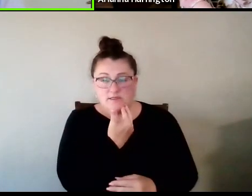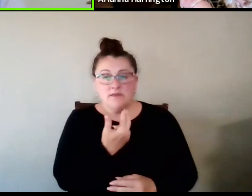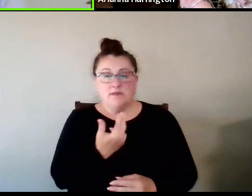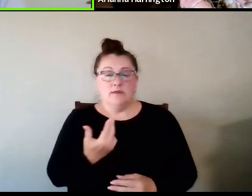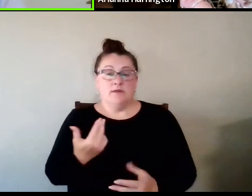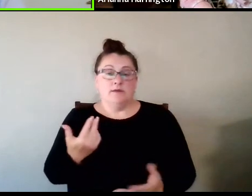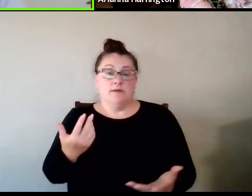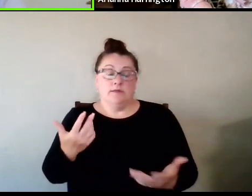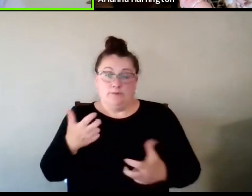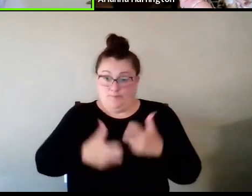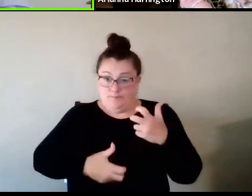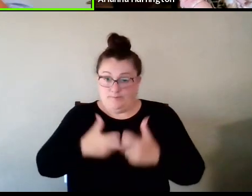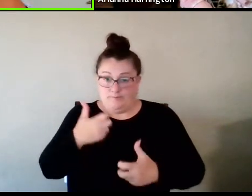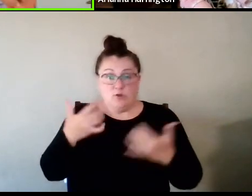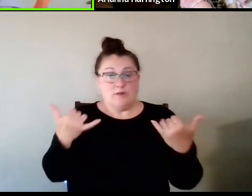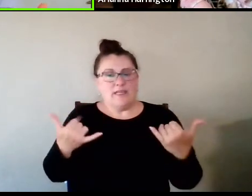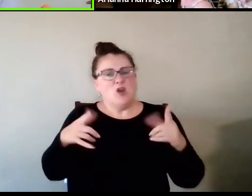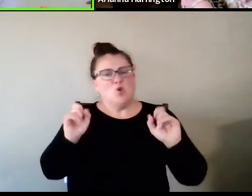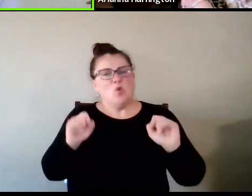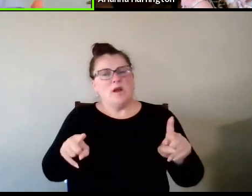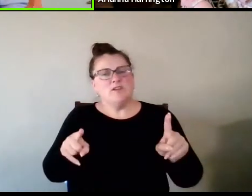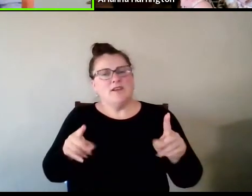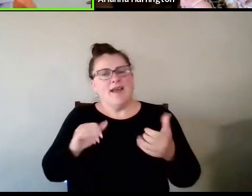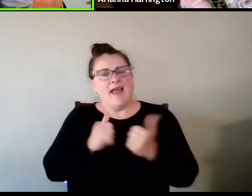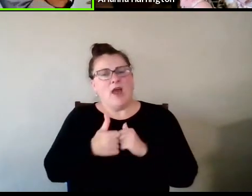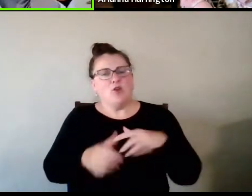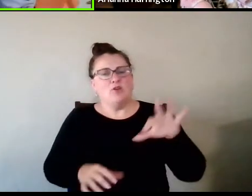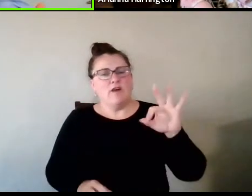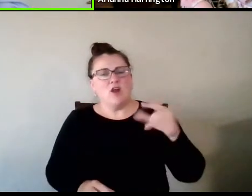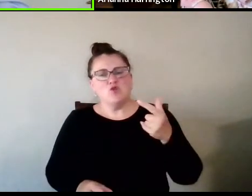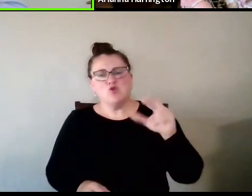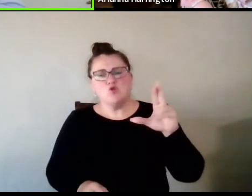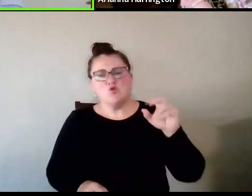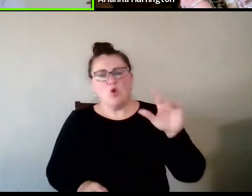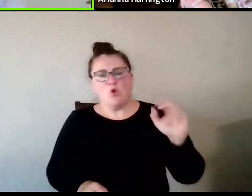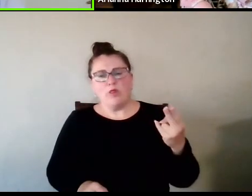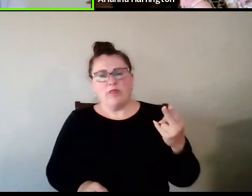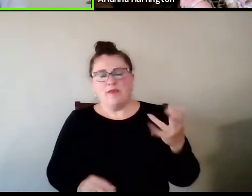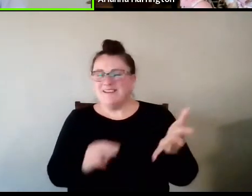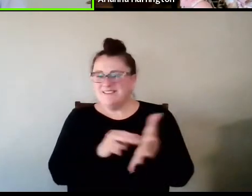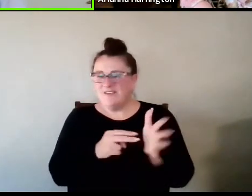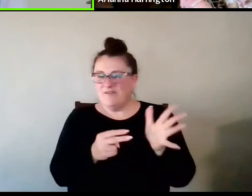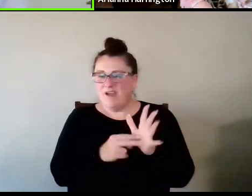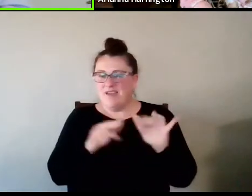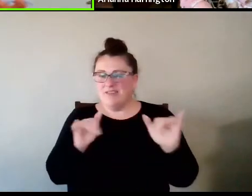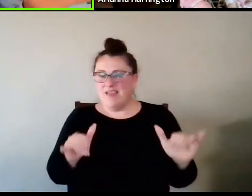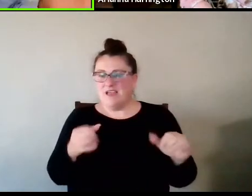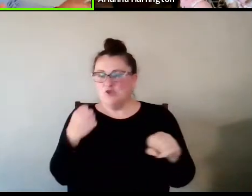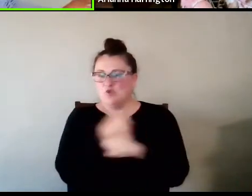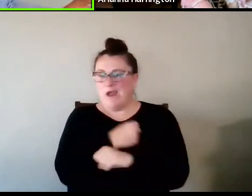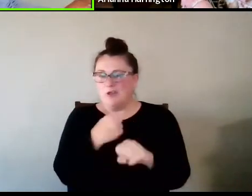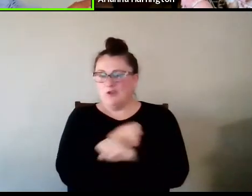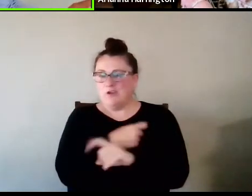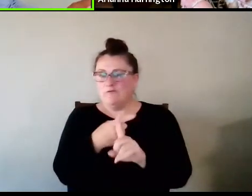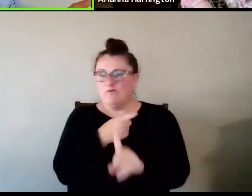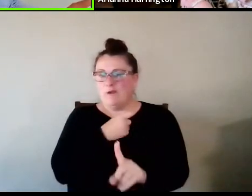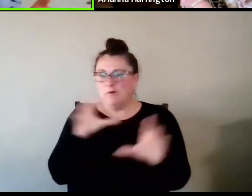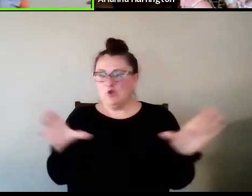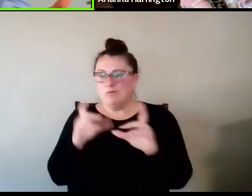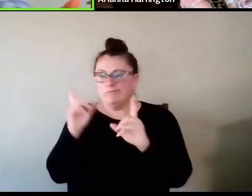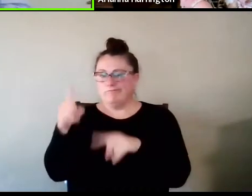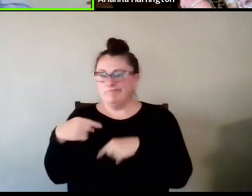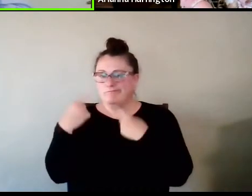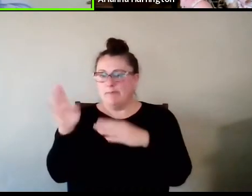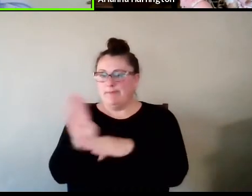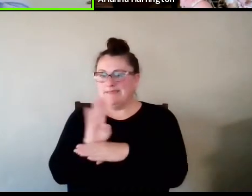common question for companies, how do I find growth? And I think if we define our strategy based on the way we've been doing business,